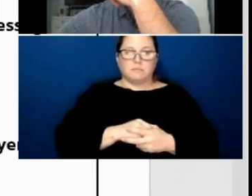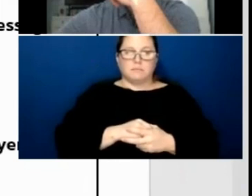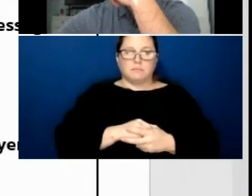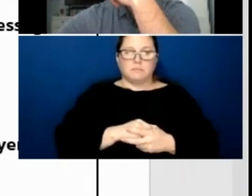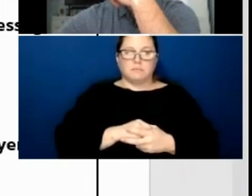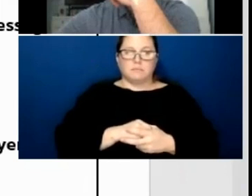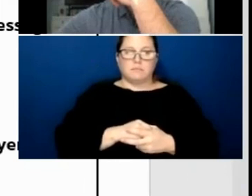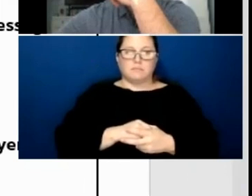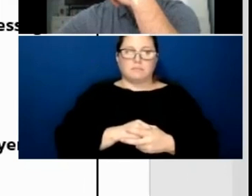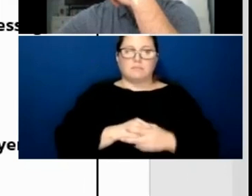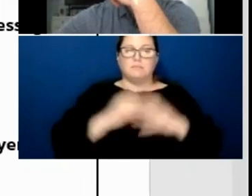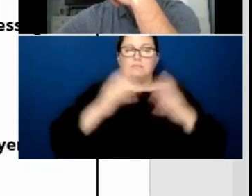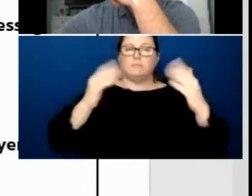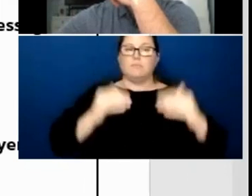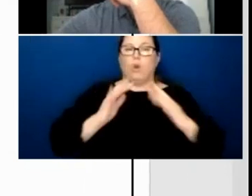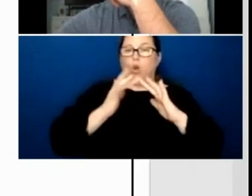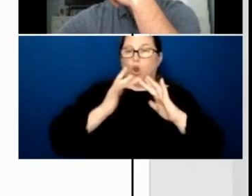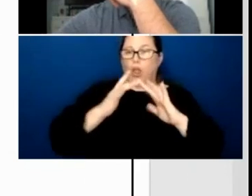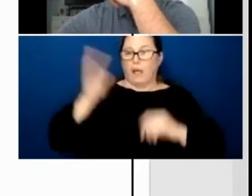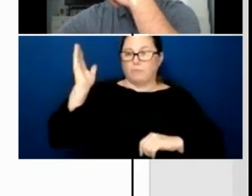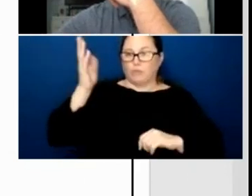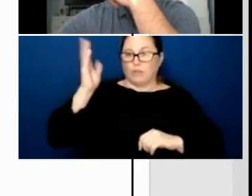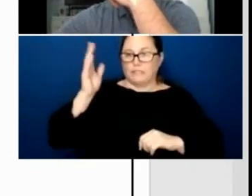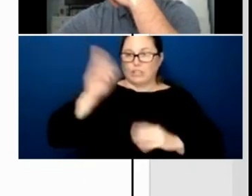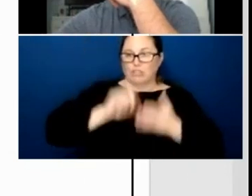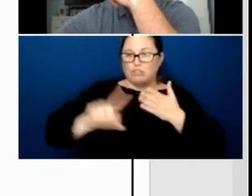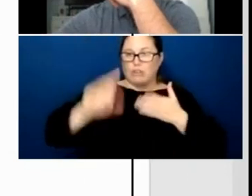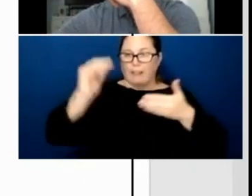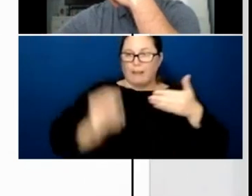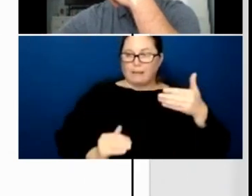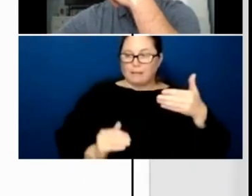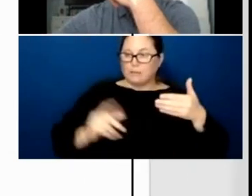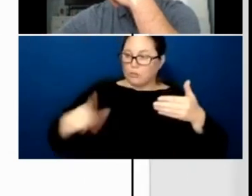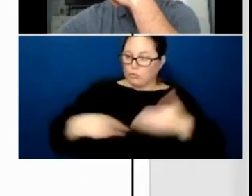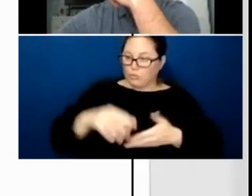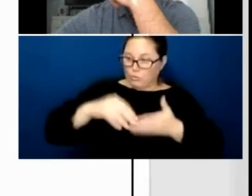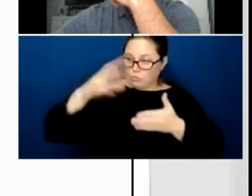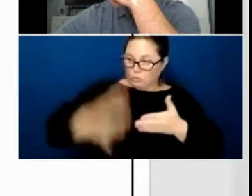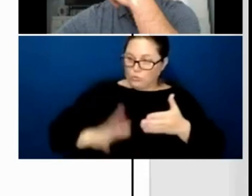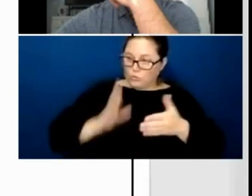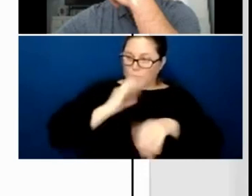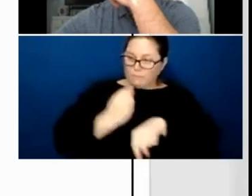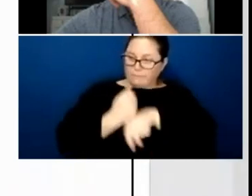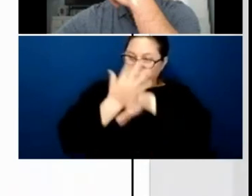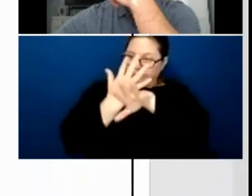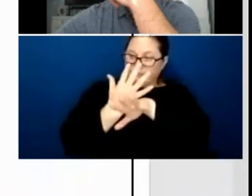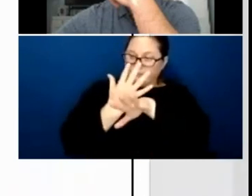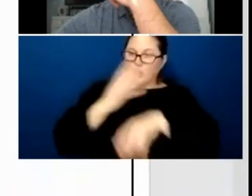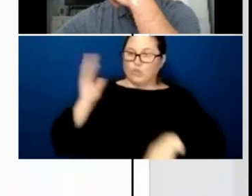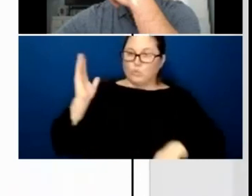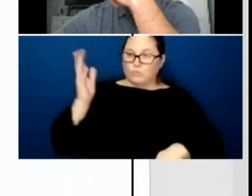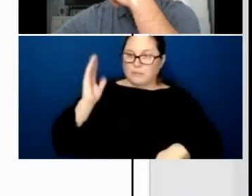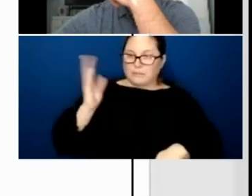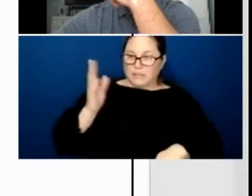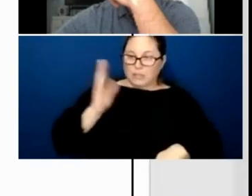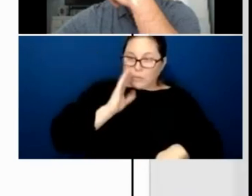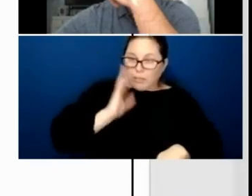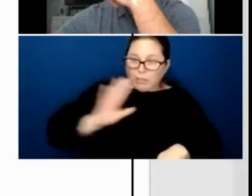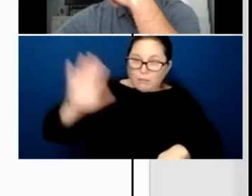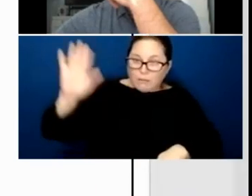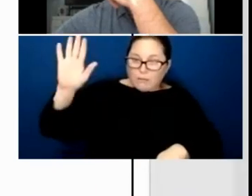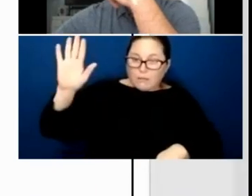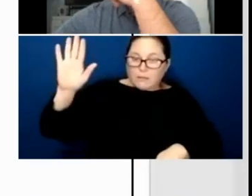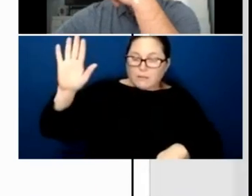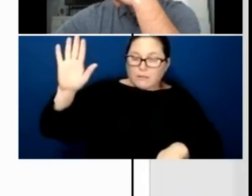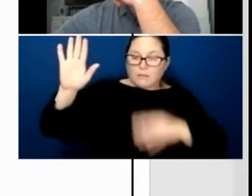online presentation checklist. Raise your hand, teachers, if your students will be doing virtual presentations at some point this year. So this